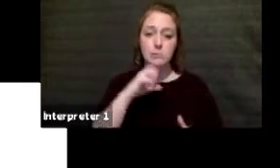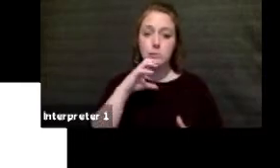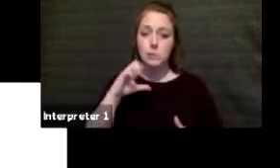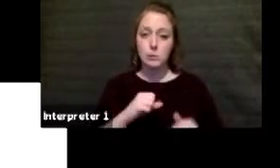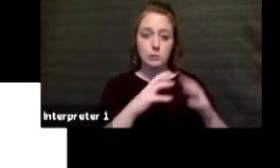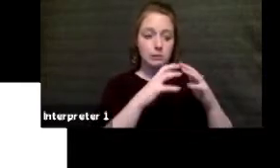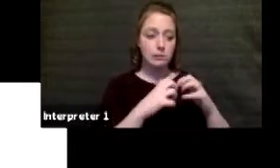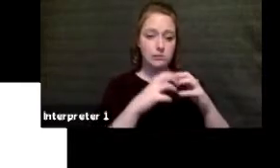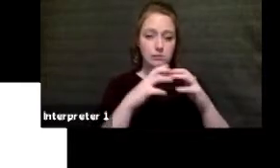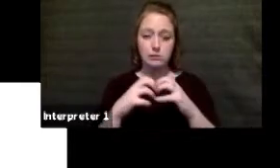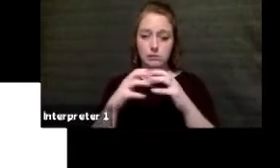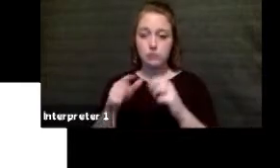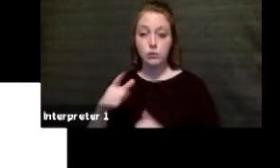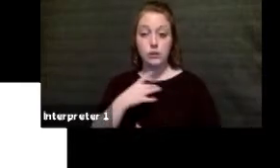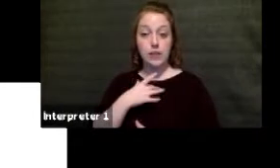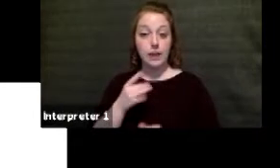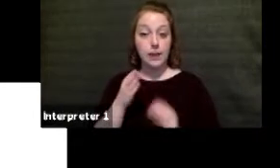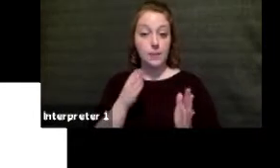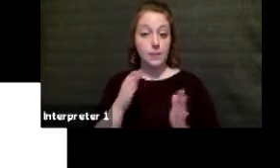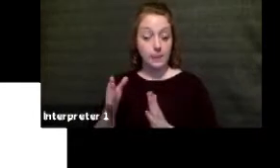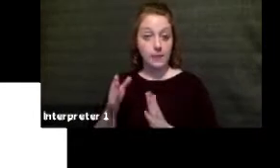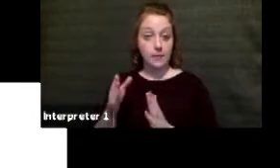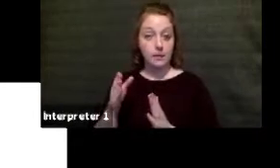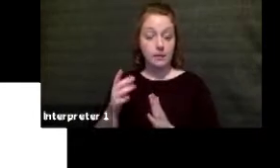She likes the idea of a master plan.